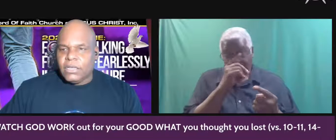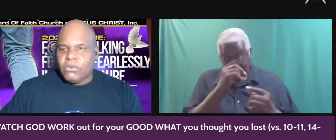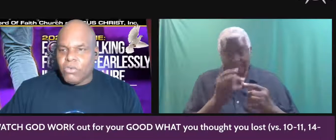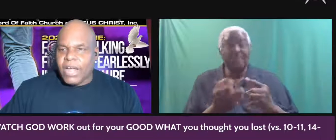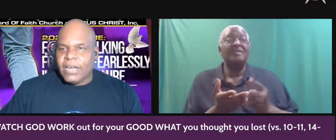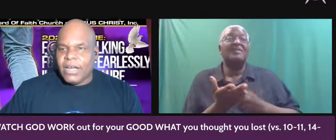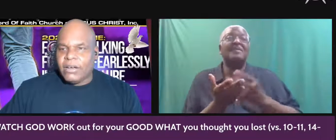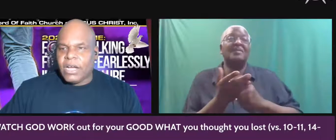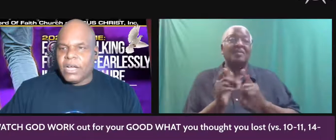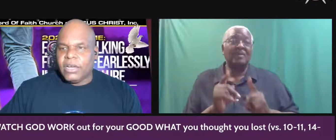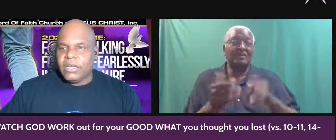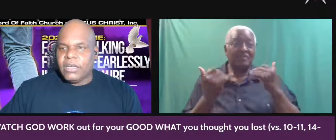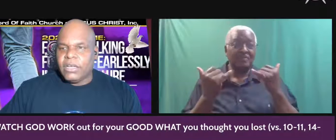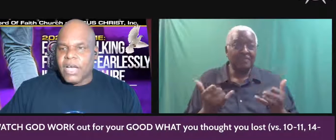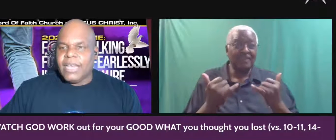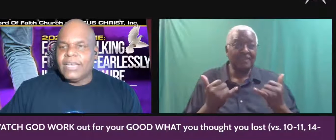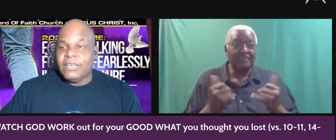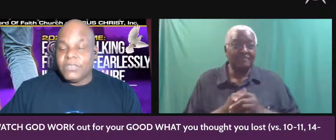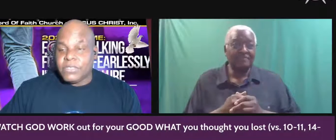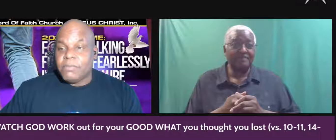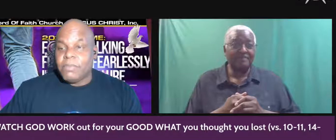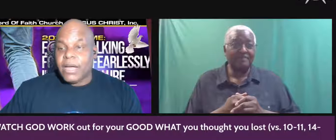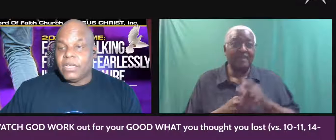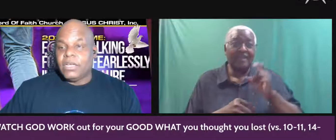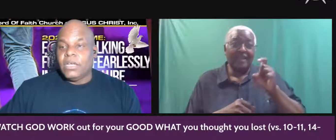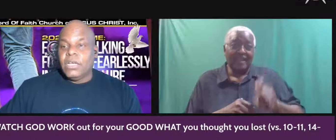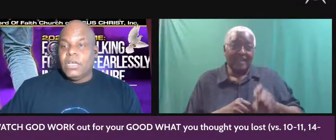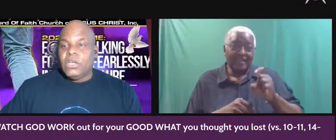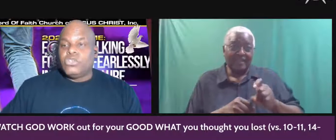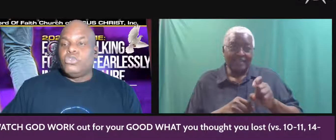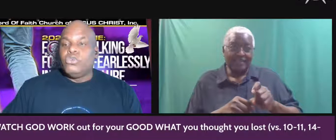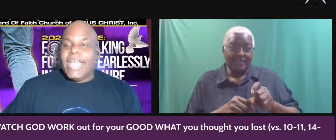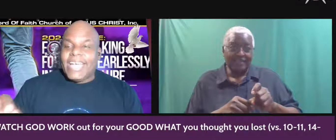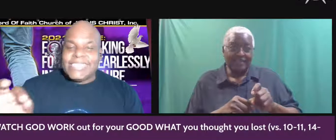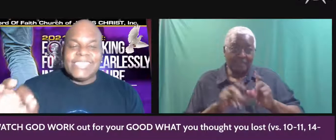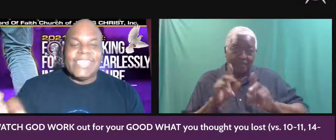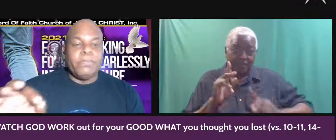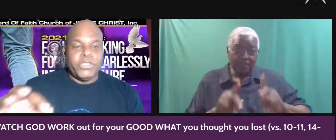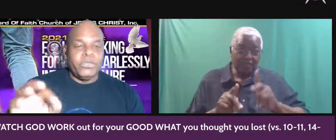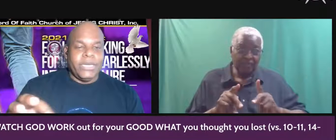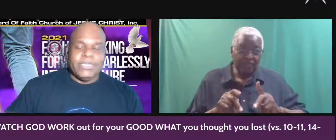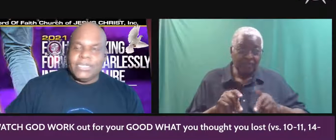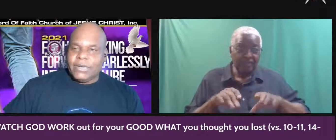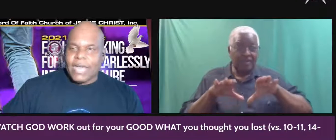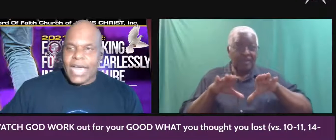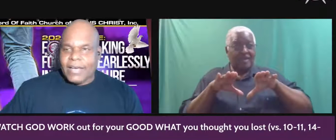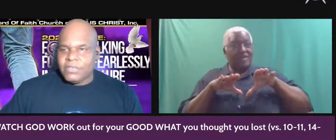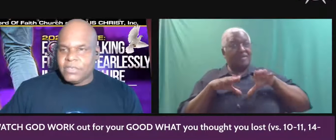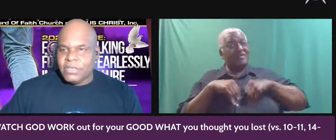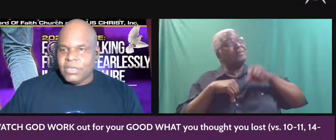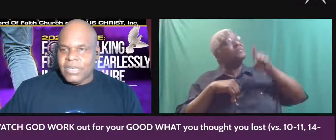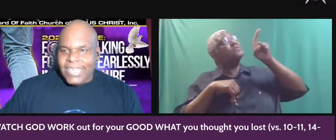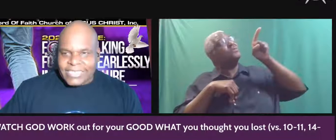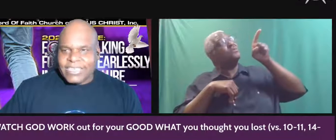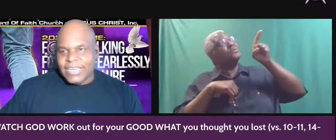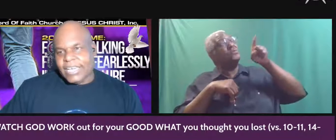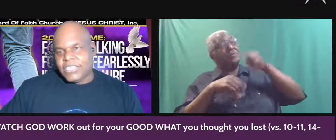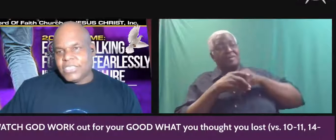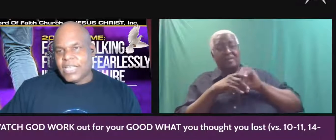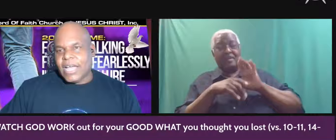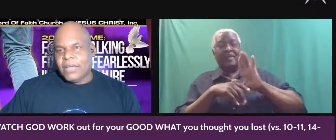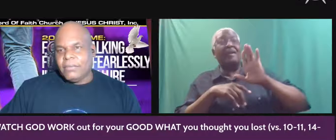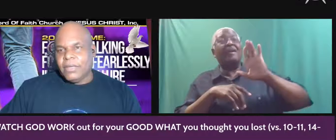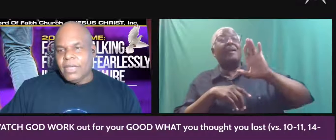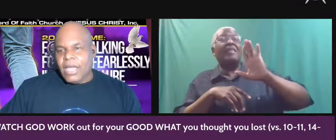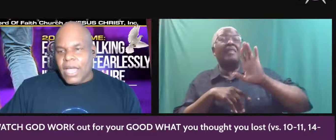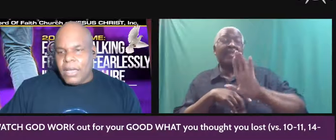somebody right now, God, I need for somebody to accept you into their lives. It's